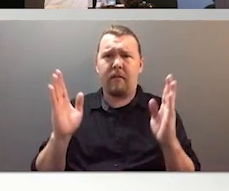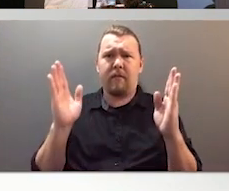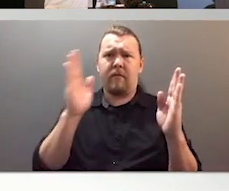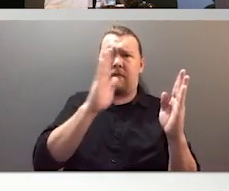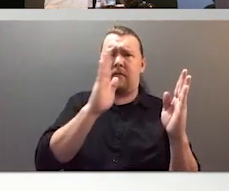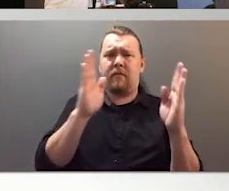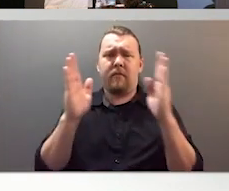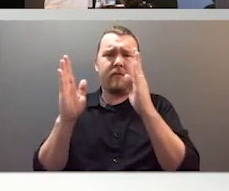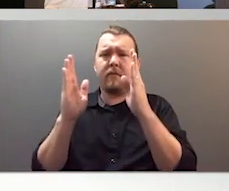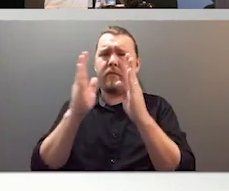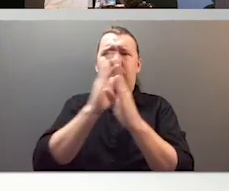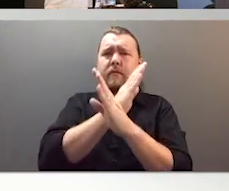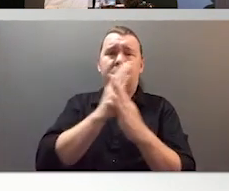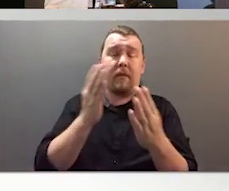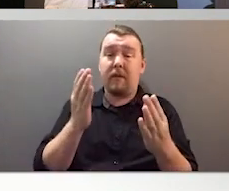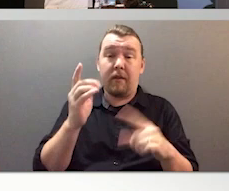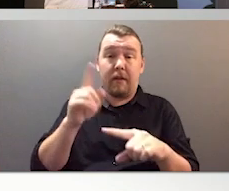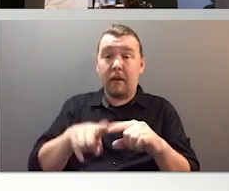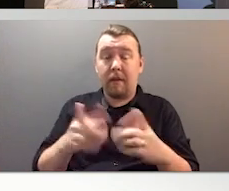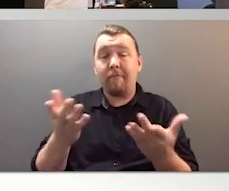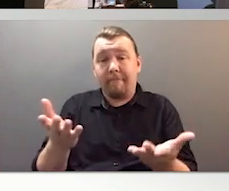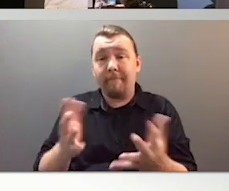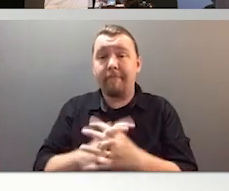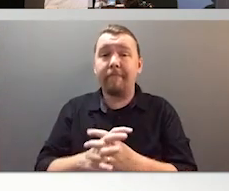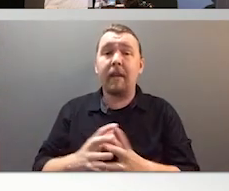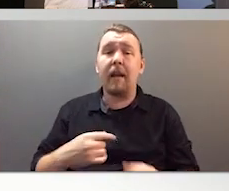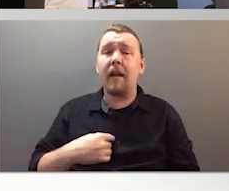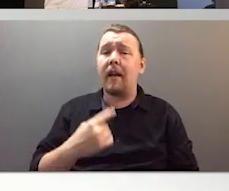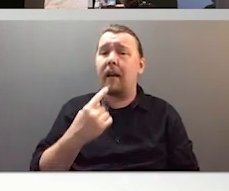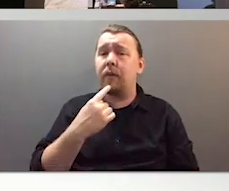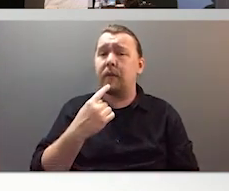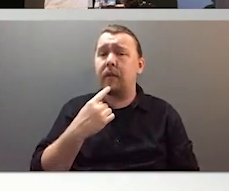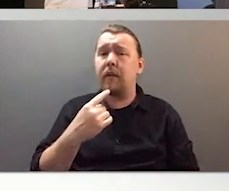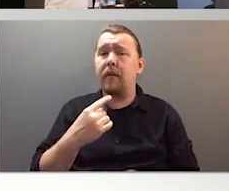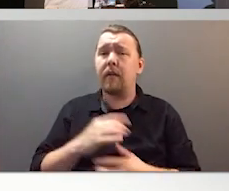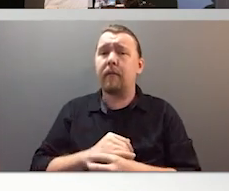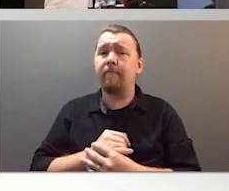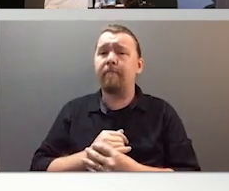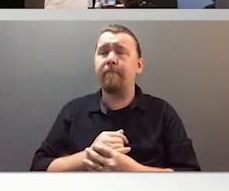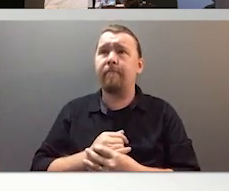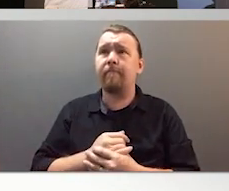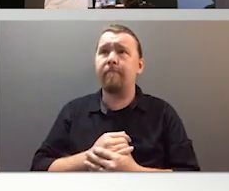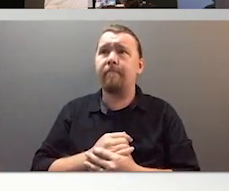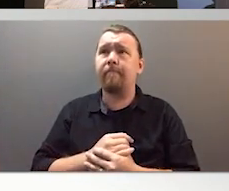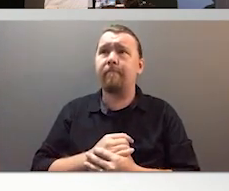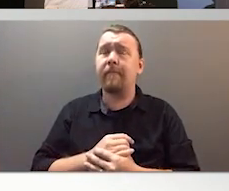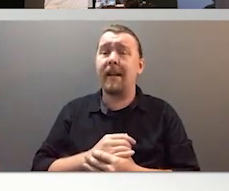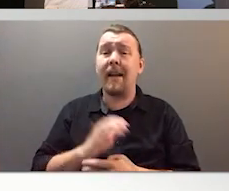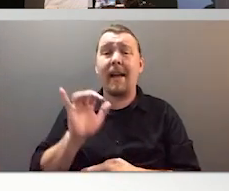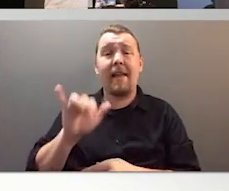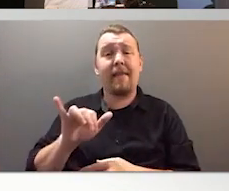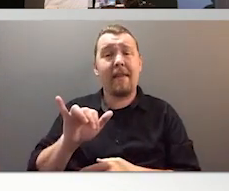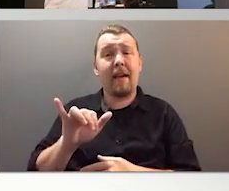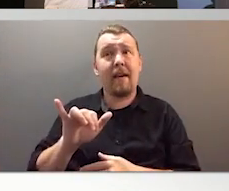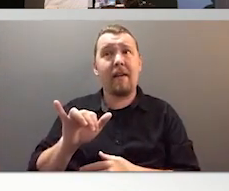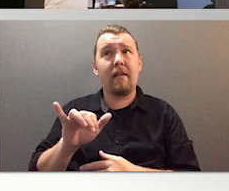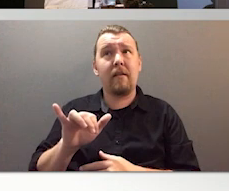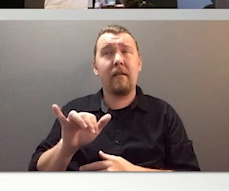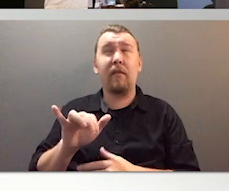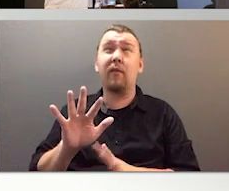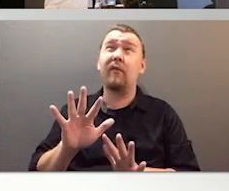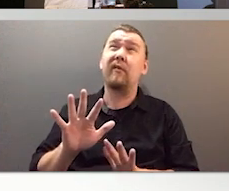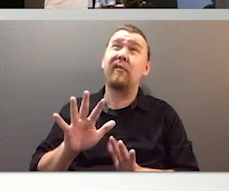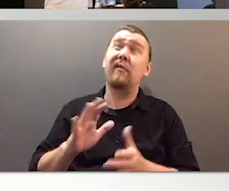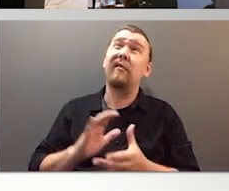that kind of came on, the dressing came on about a year later. So this is not a quick